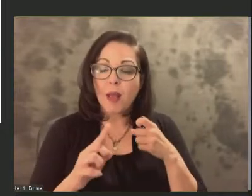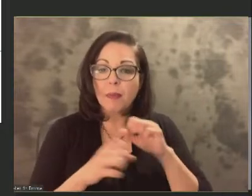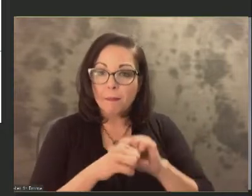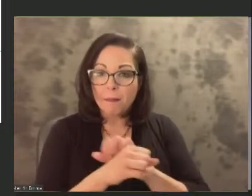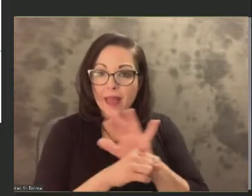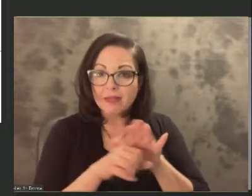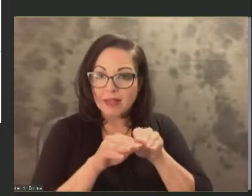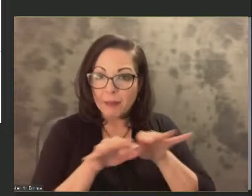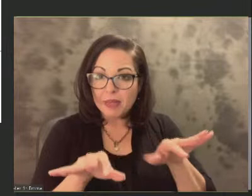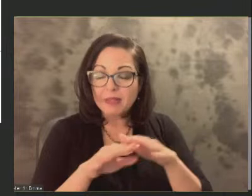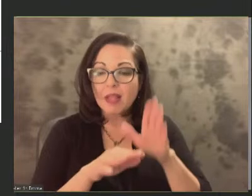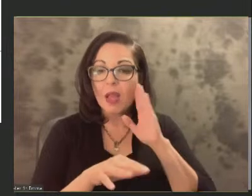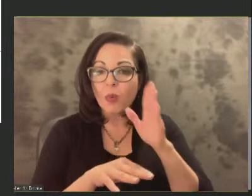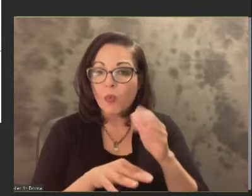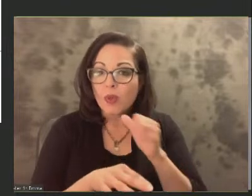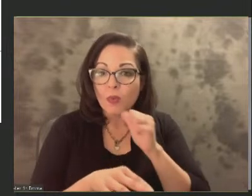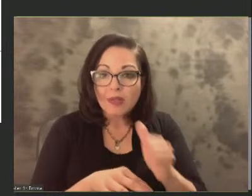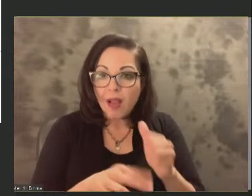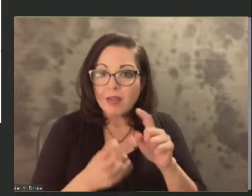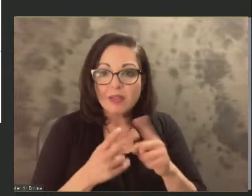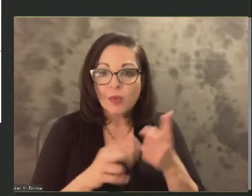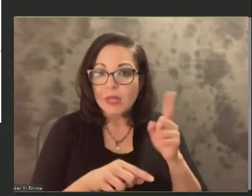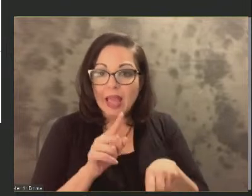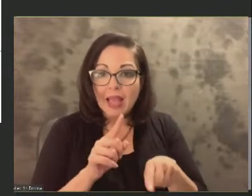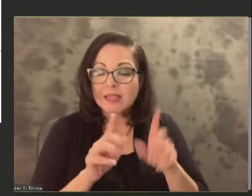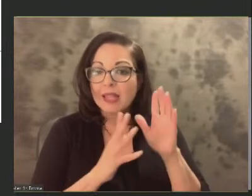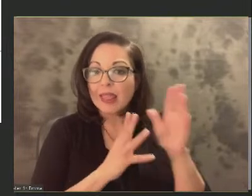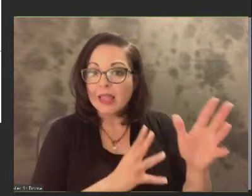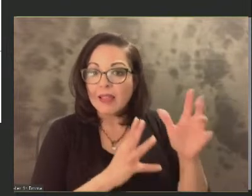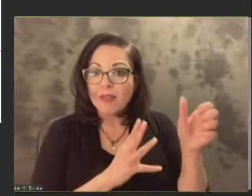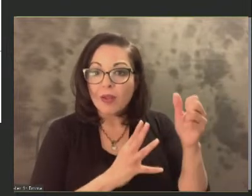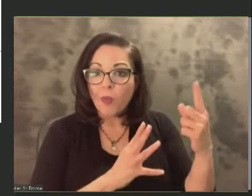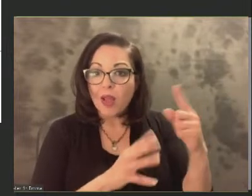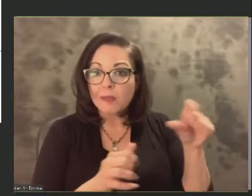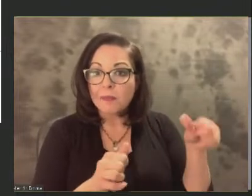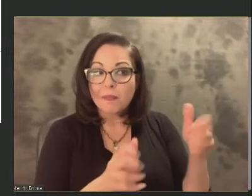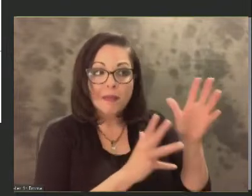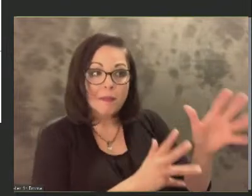and that we will not and cannot leave anyone behind.